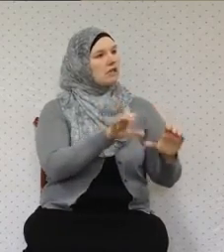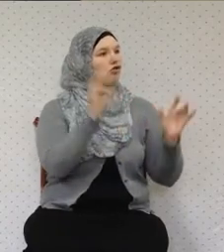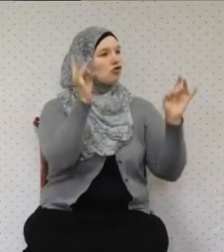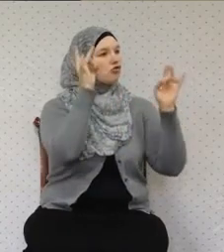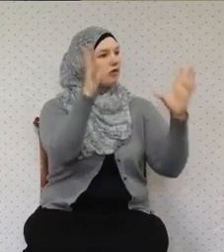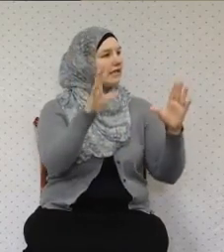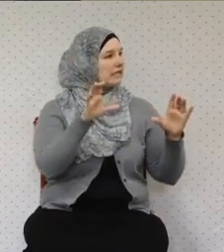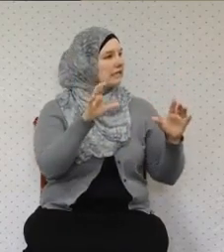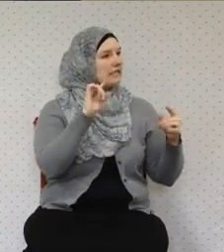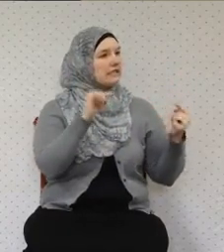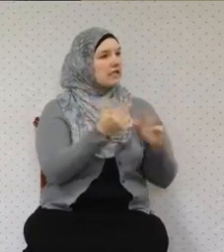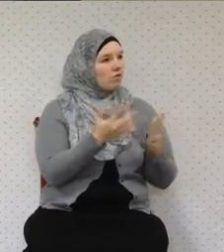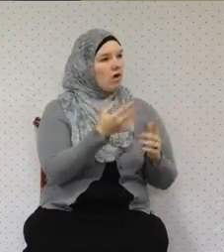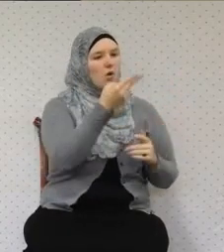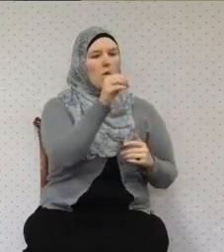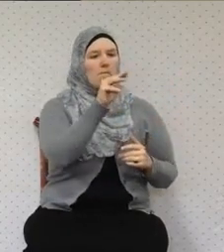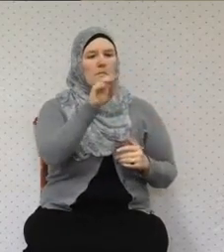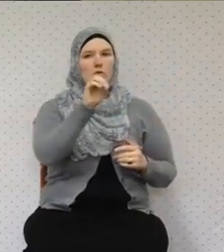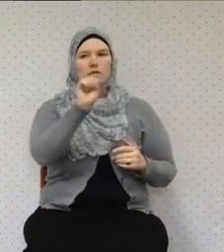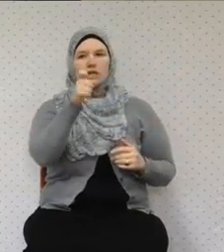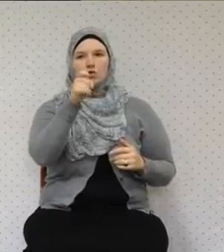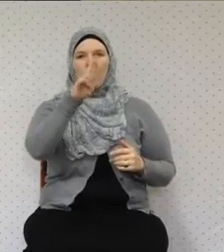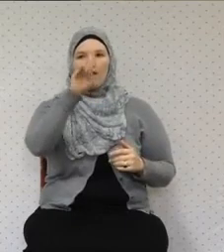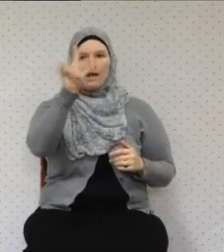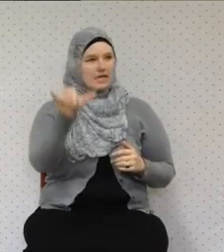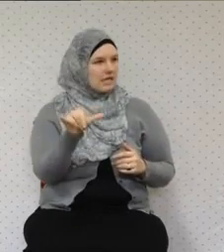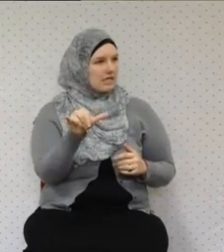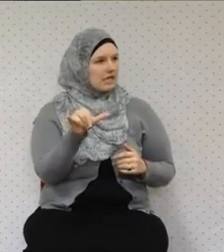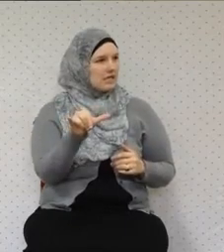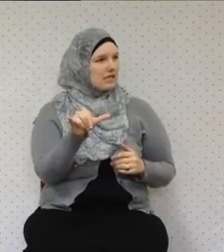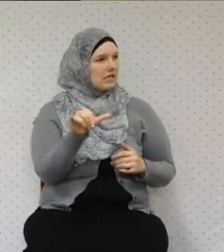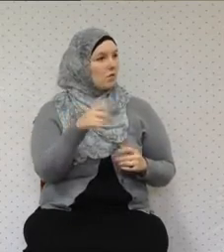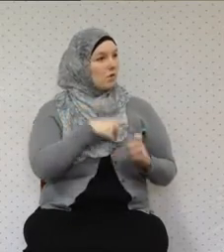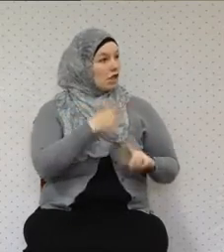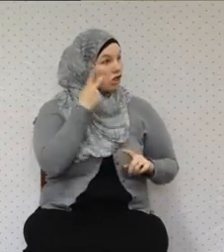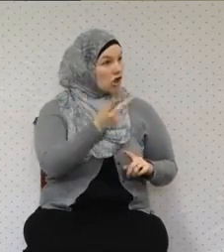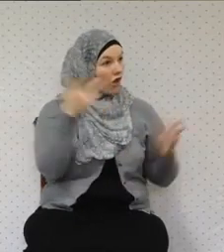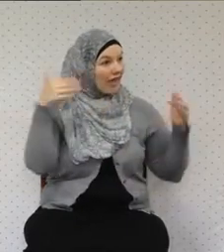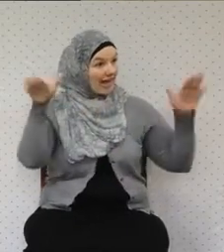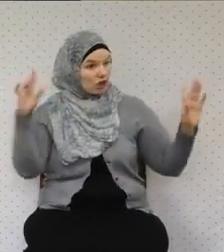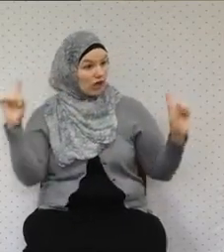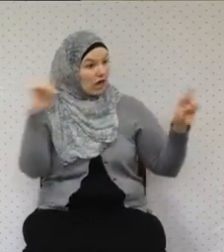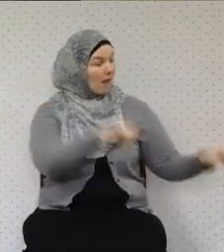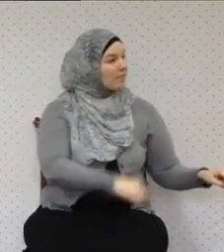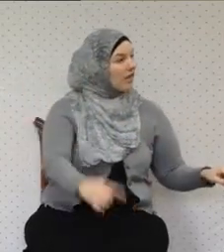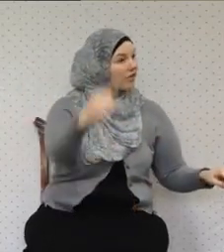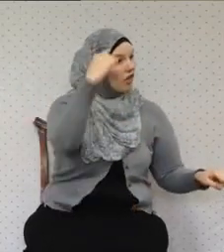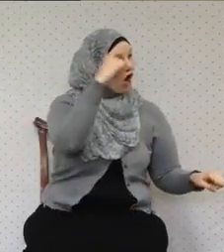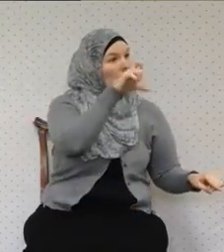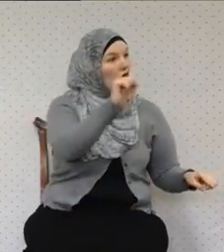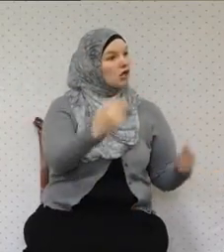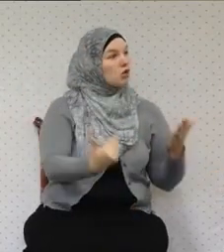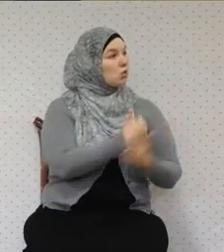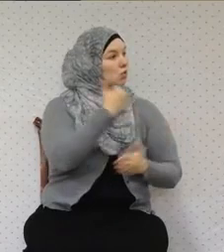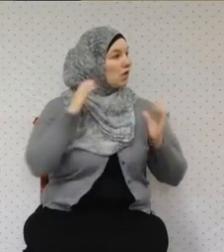the grave sin of homosexuality, and they were looking for new customers. So when they saw these angels coming, they thought Lot got